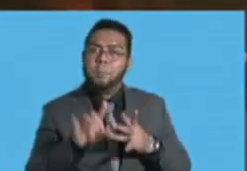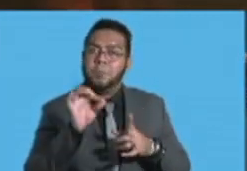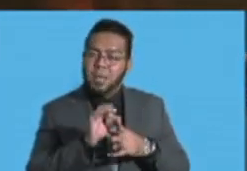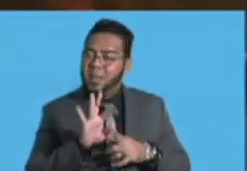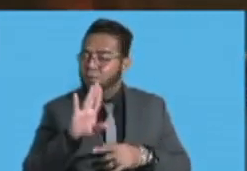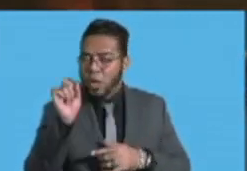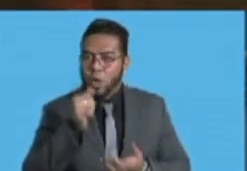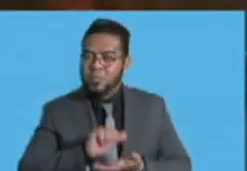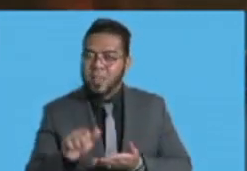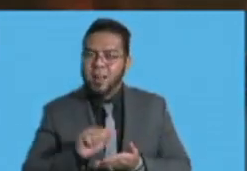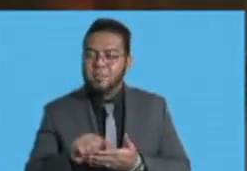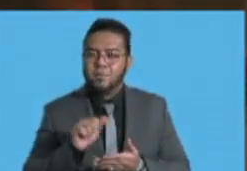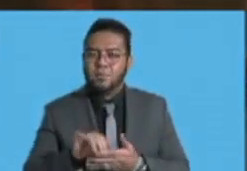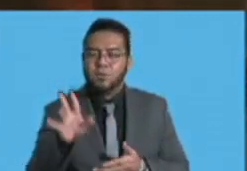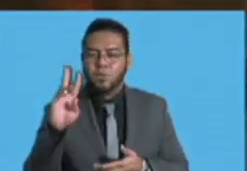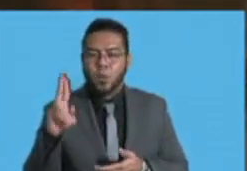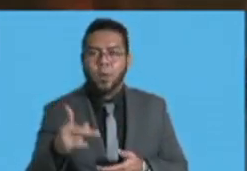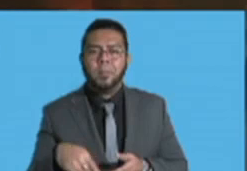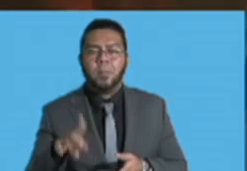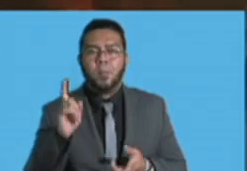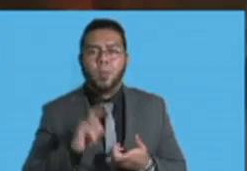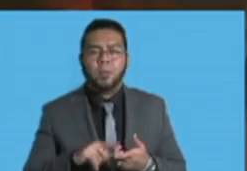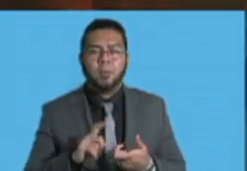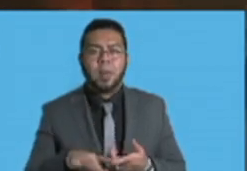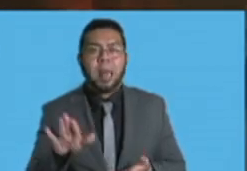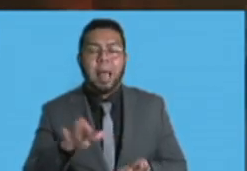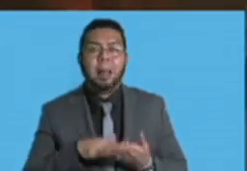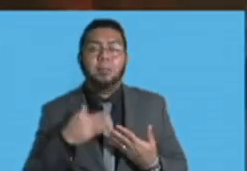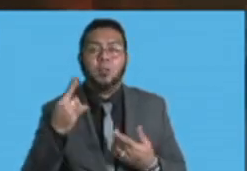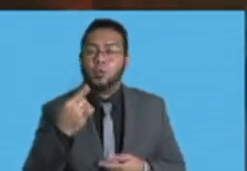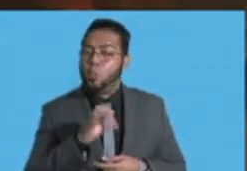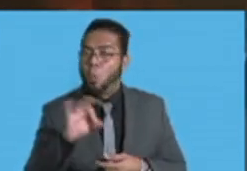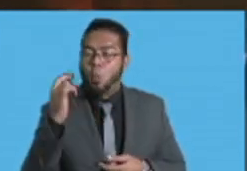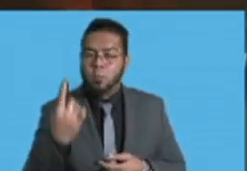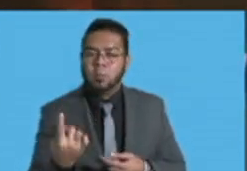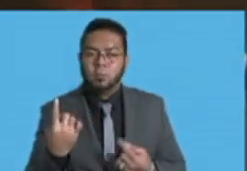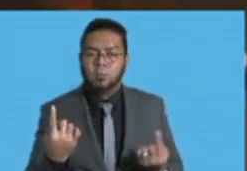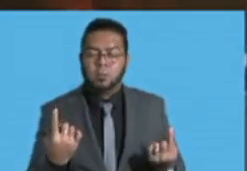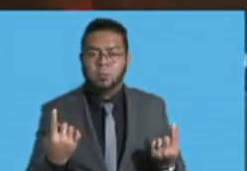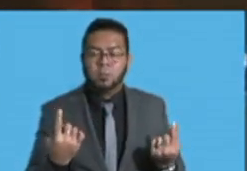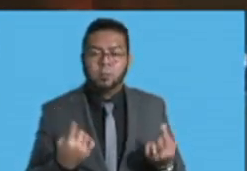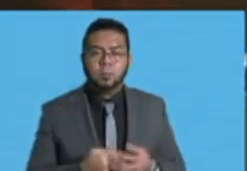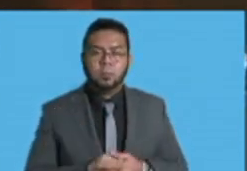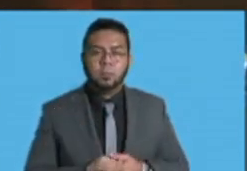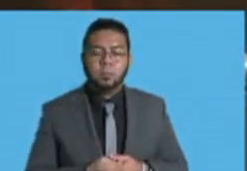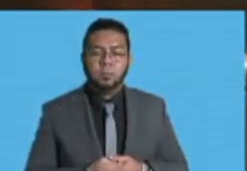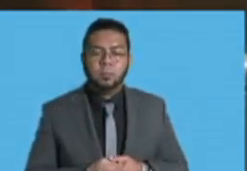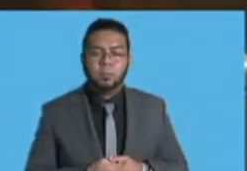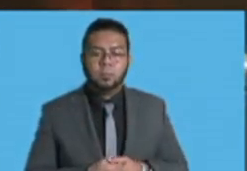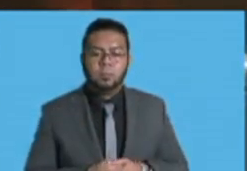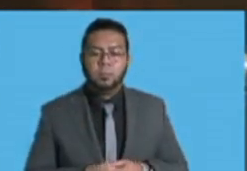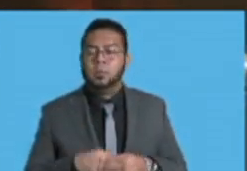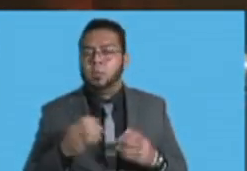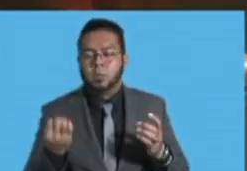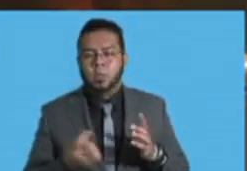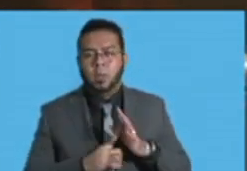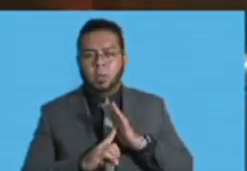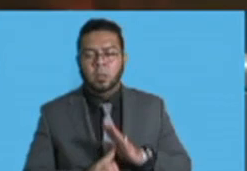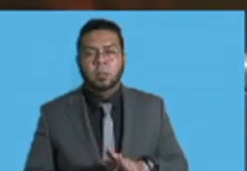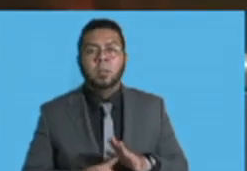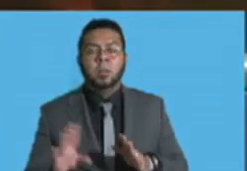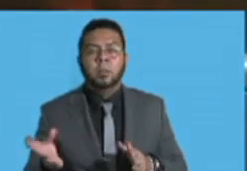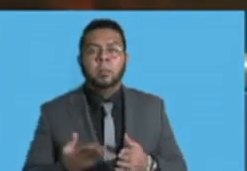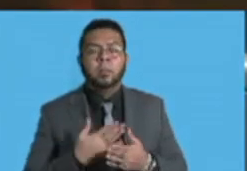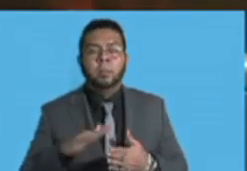price. It helps no one if our cane farmers are impoverished and discouraged into leaving the